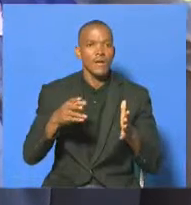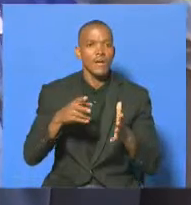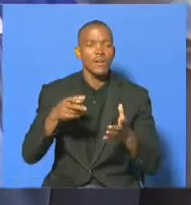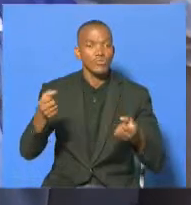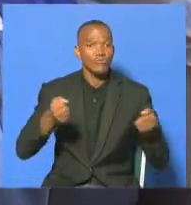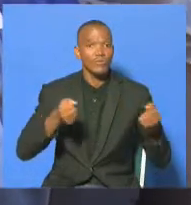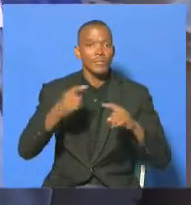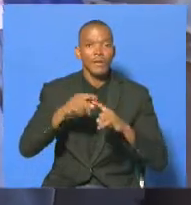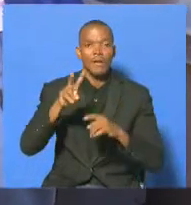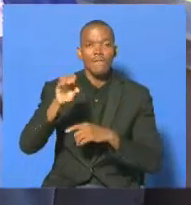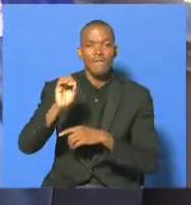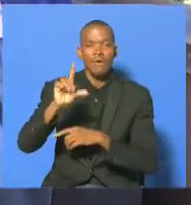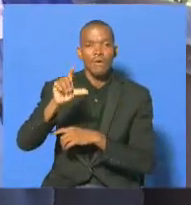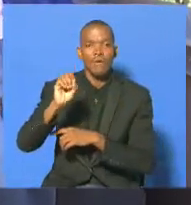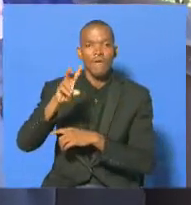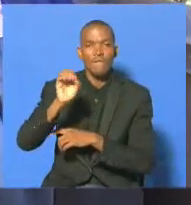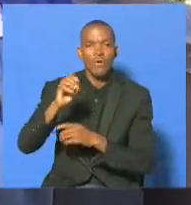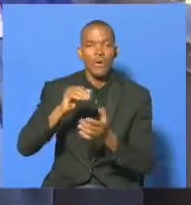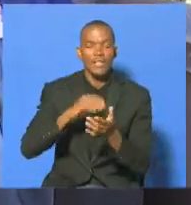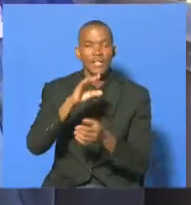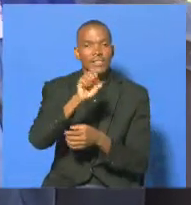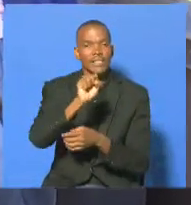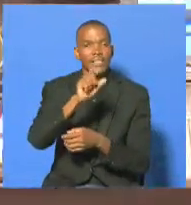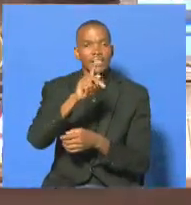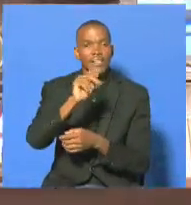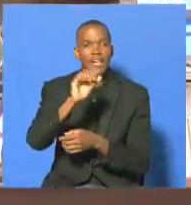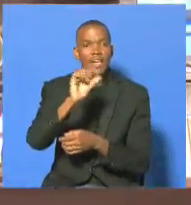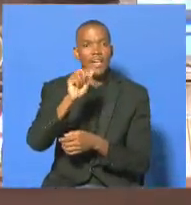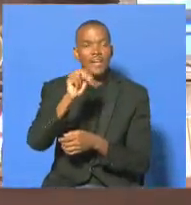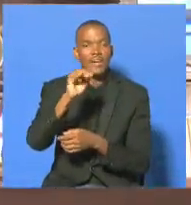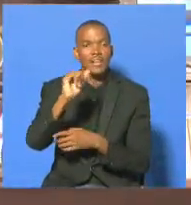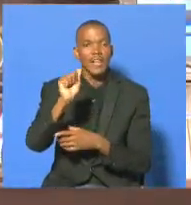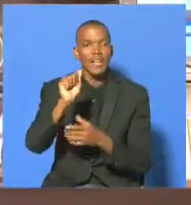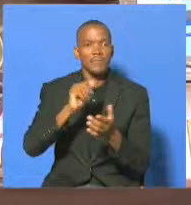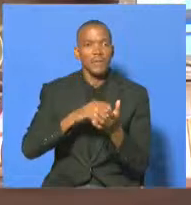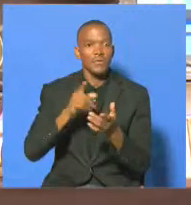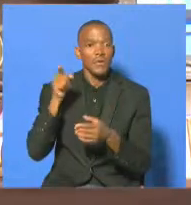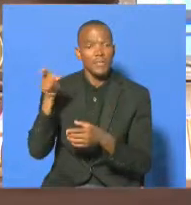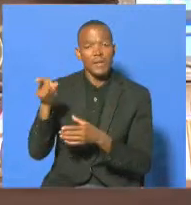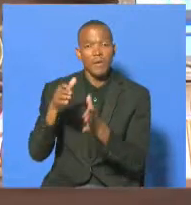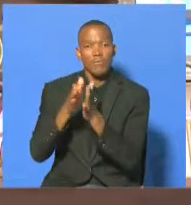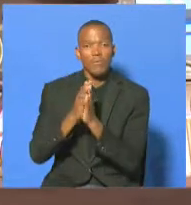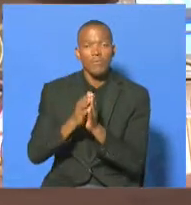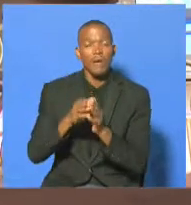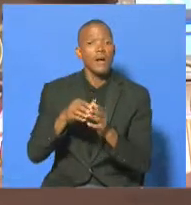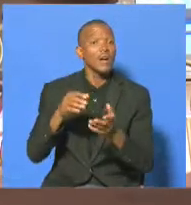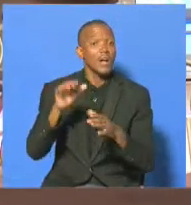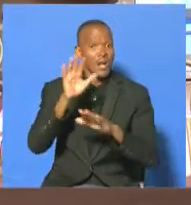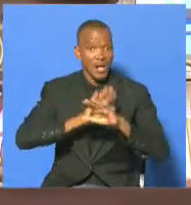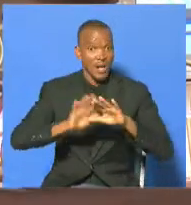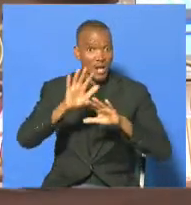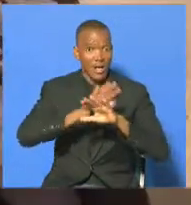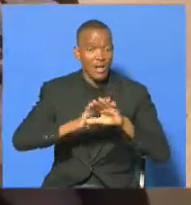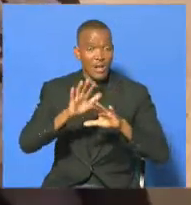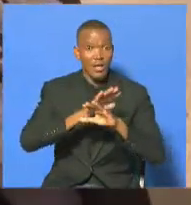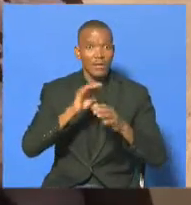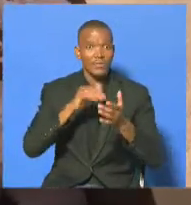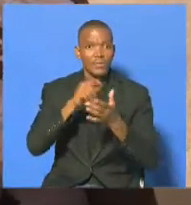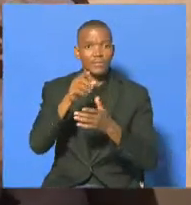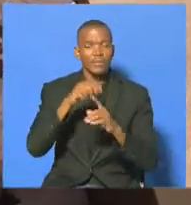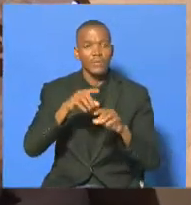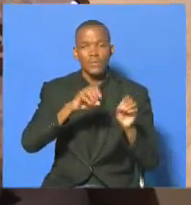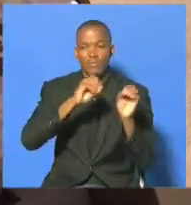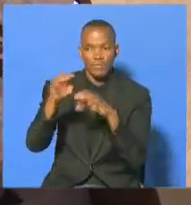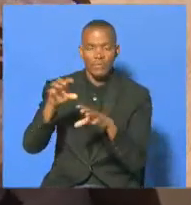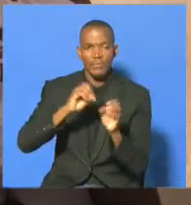ke a Volvo, engwe ke a Scania. Bana ba setse ba kupile bang ba car wash go lola tsone